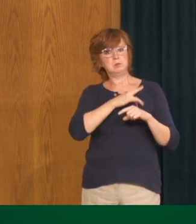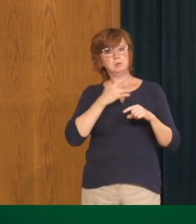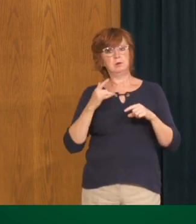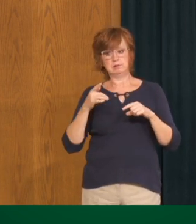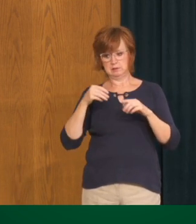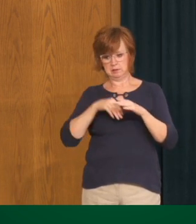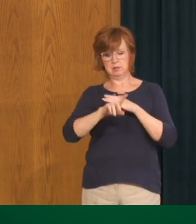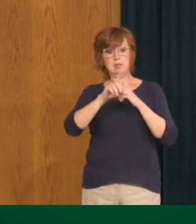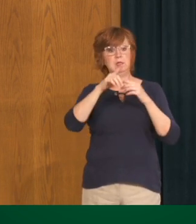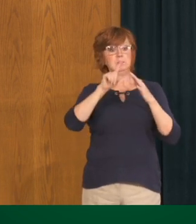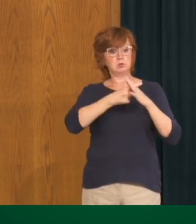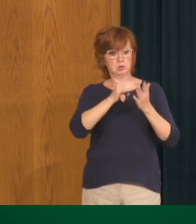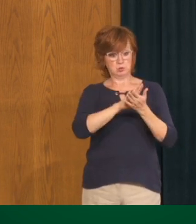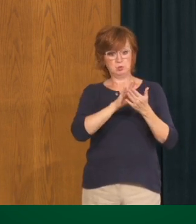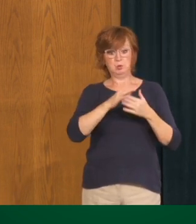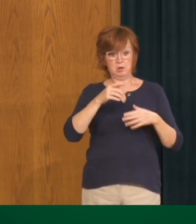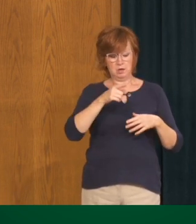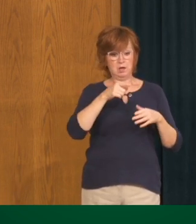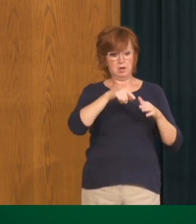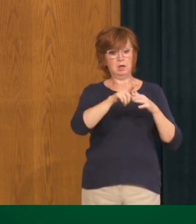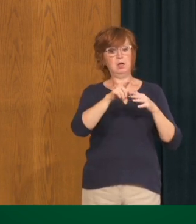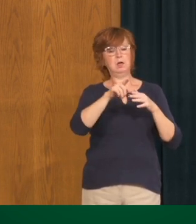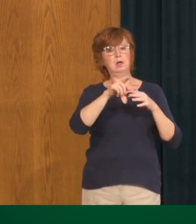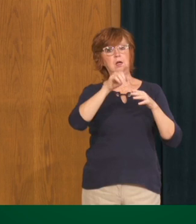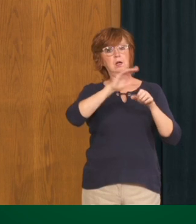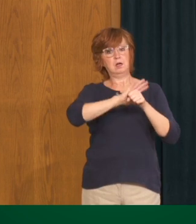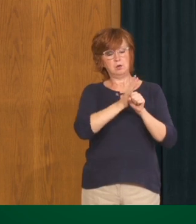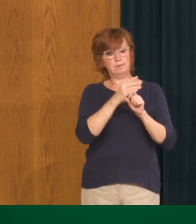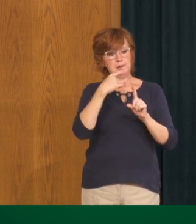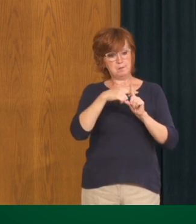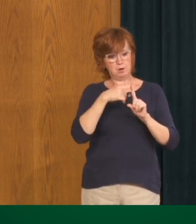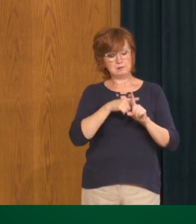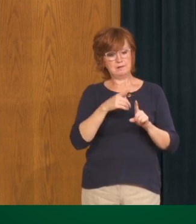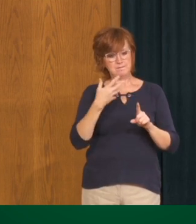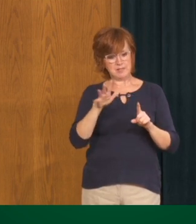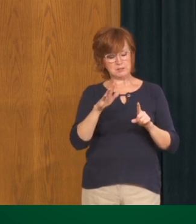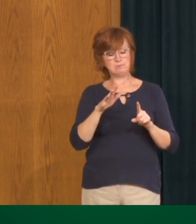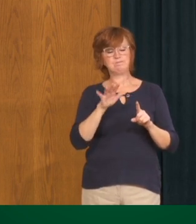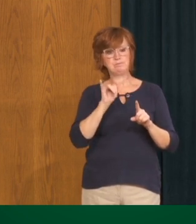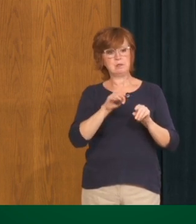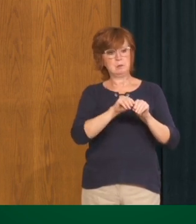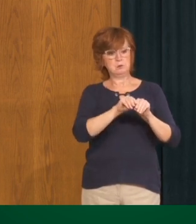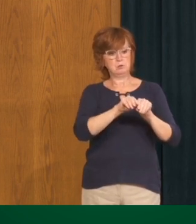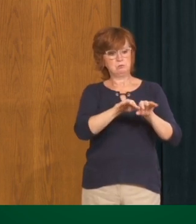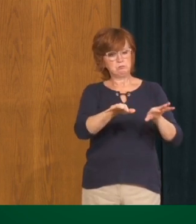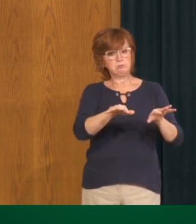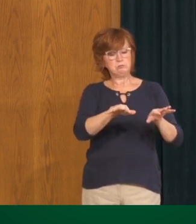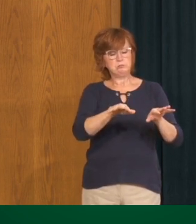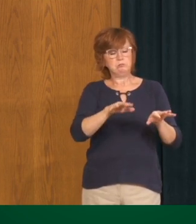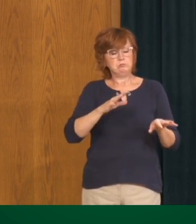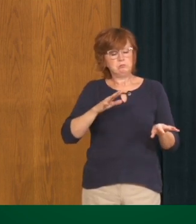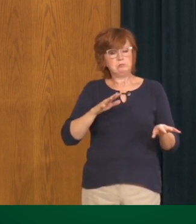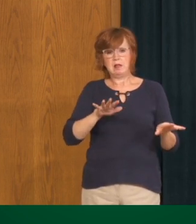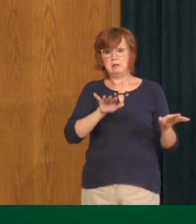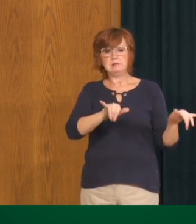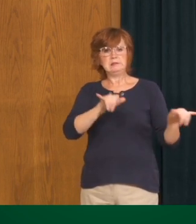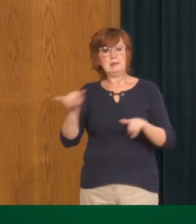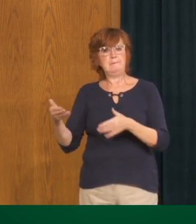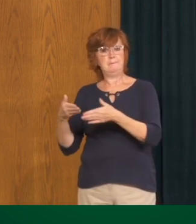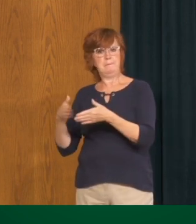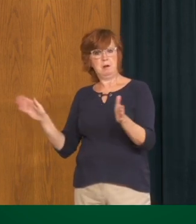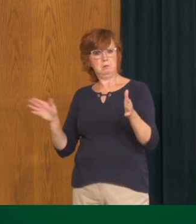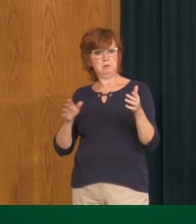happen, and in many cases, transmission doesn't. So again, it's just something that we expect the risk to be the same as it has